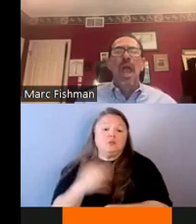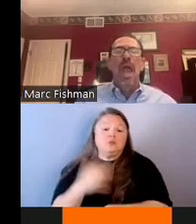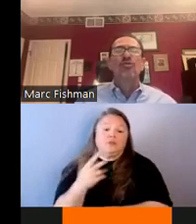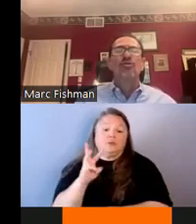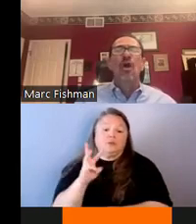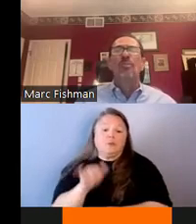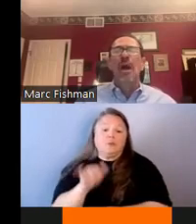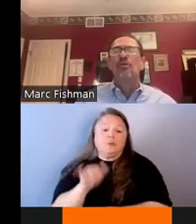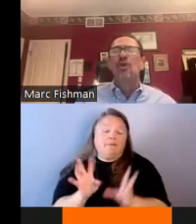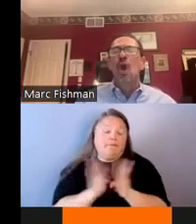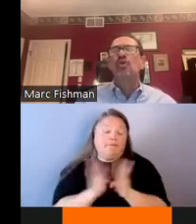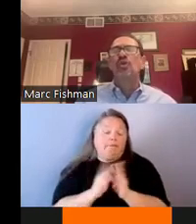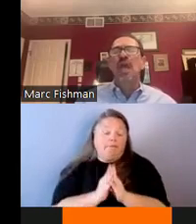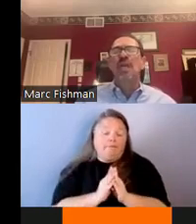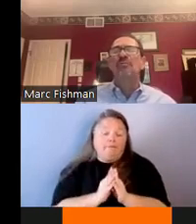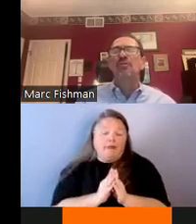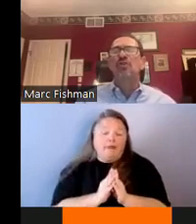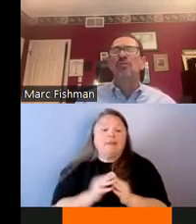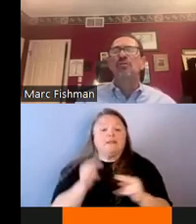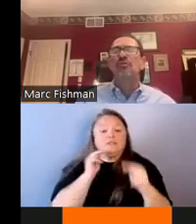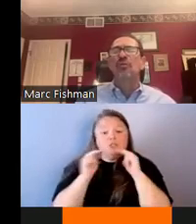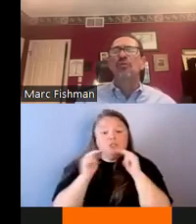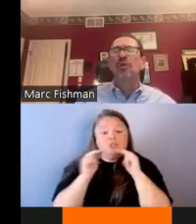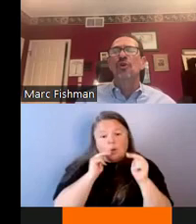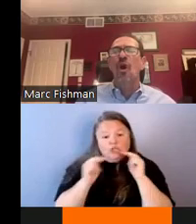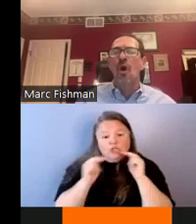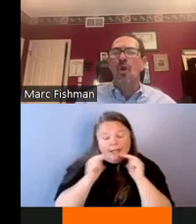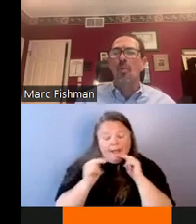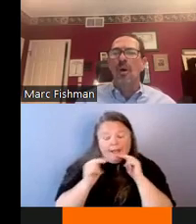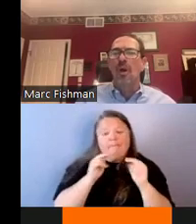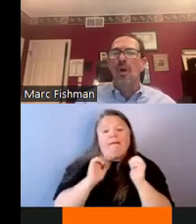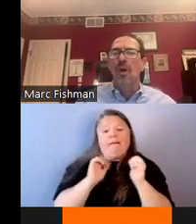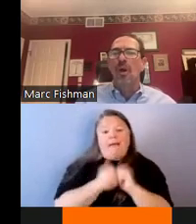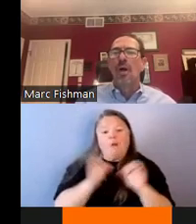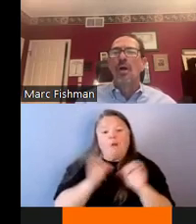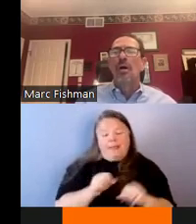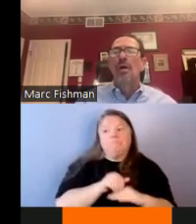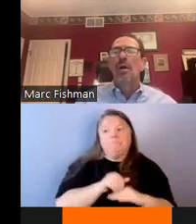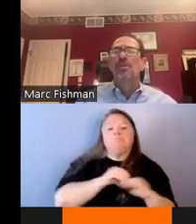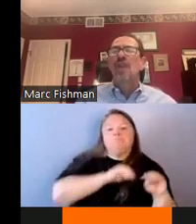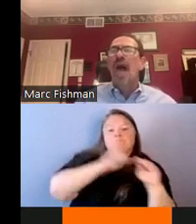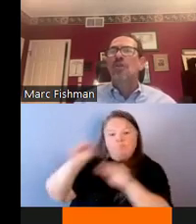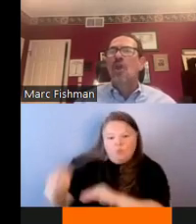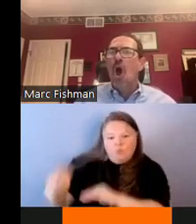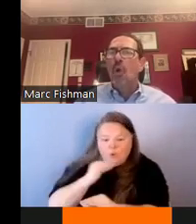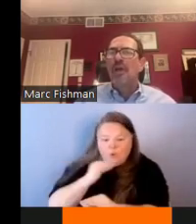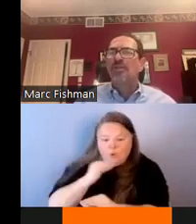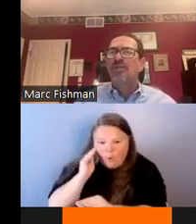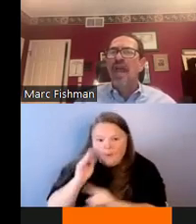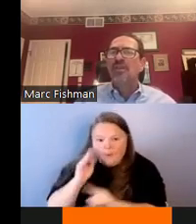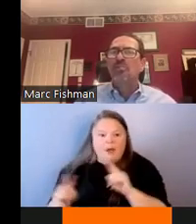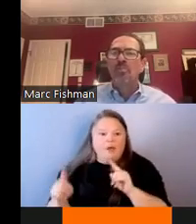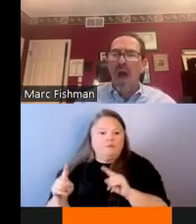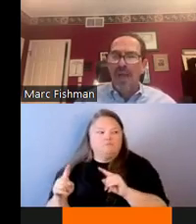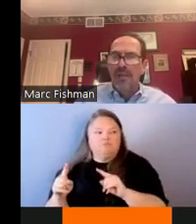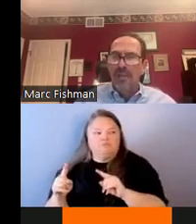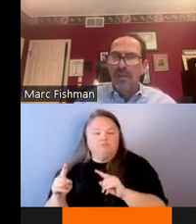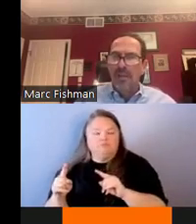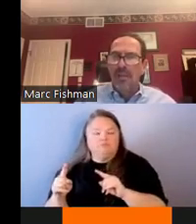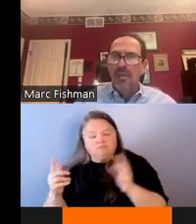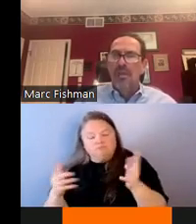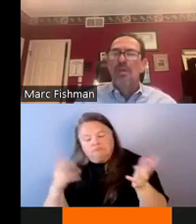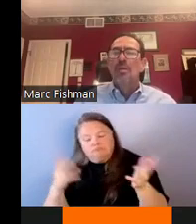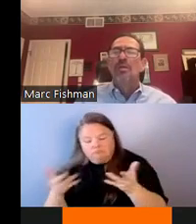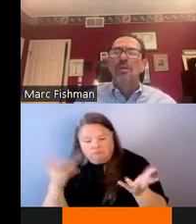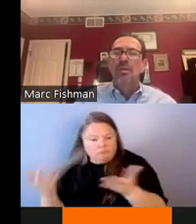Zoom and talk about negotiating the terms of return home. It's not no, it's yes,